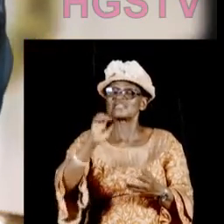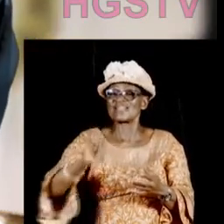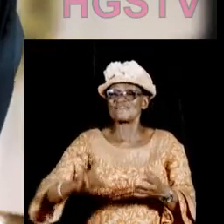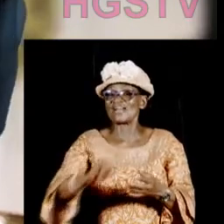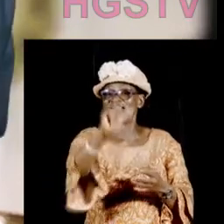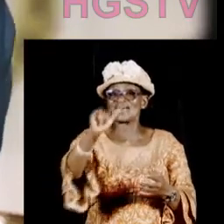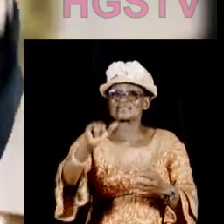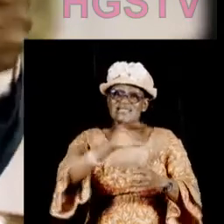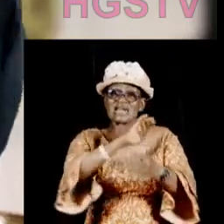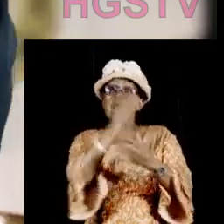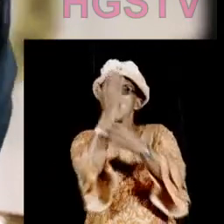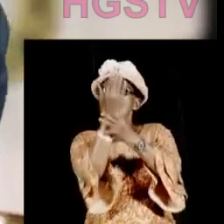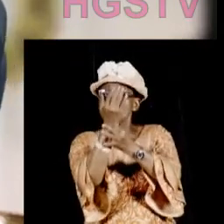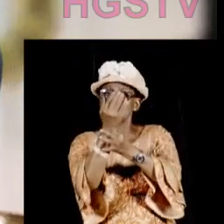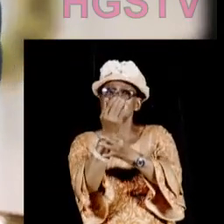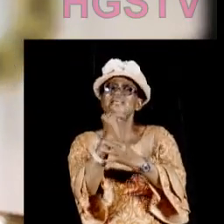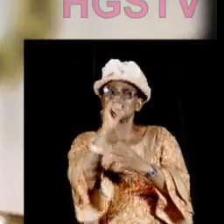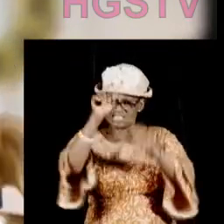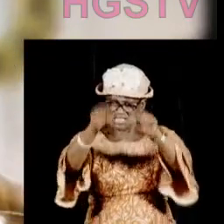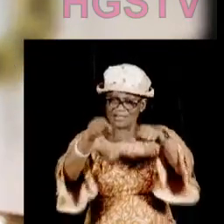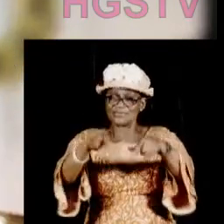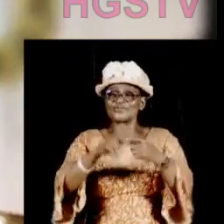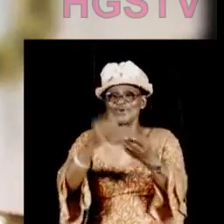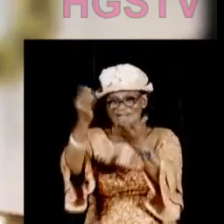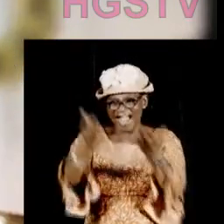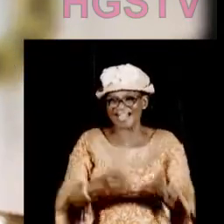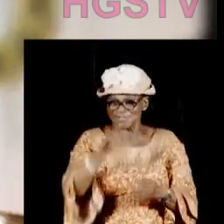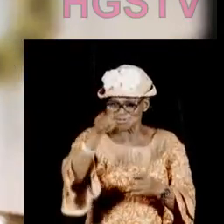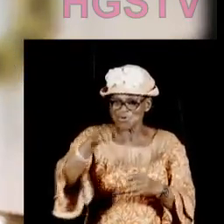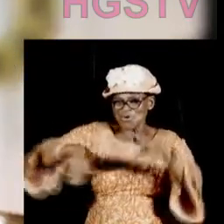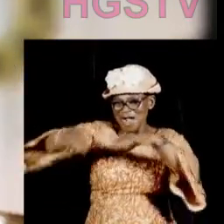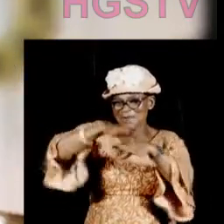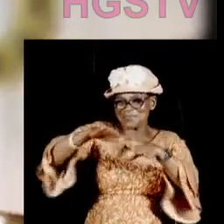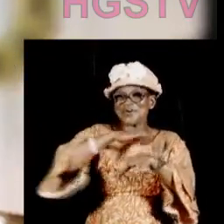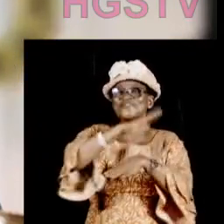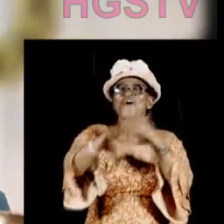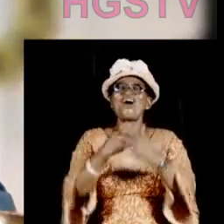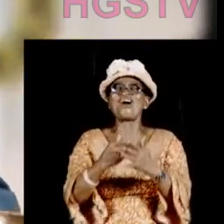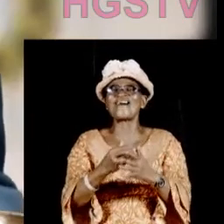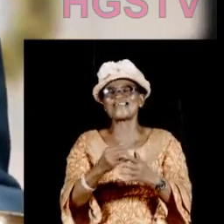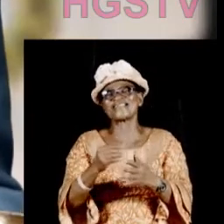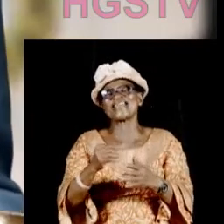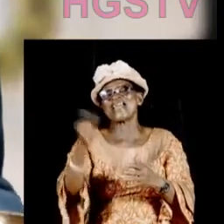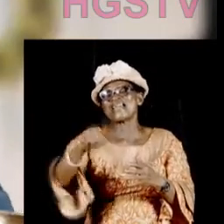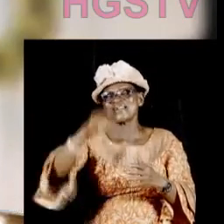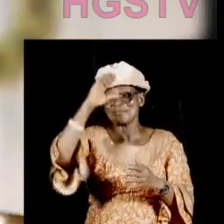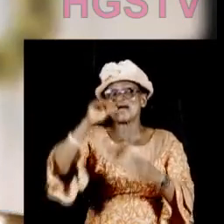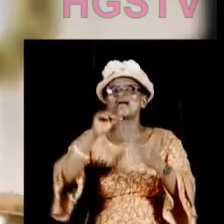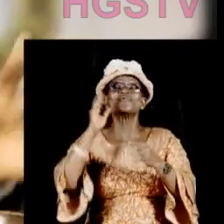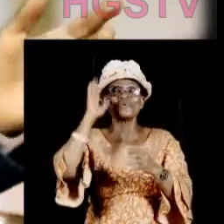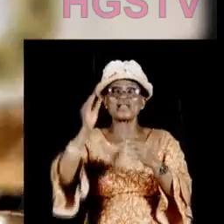you above where any man can carry you. Amen. And surely he will carry you in Jesus'